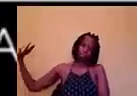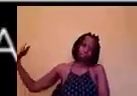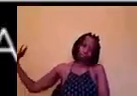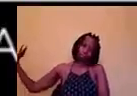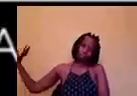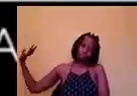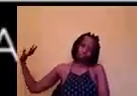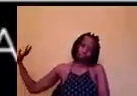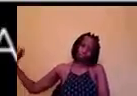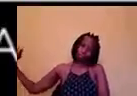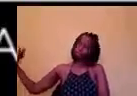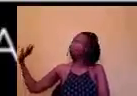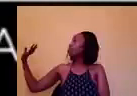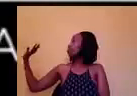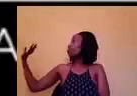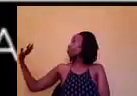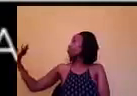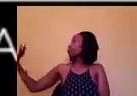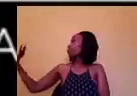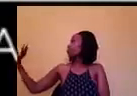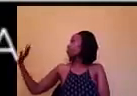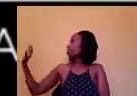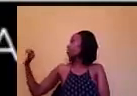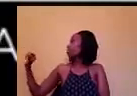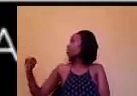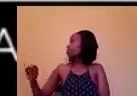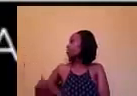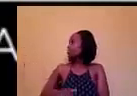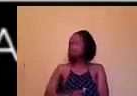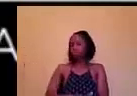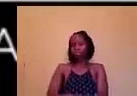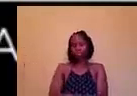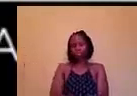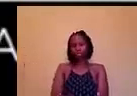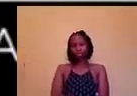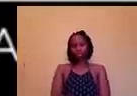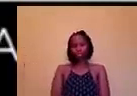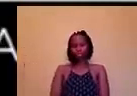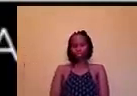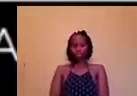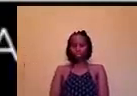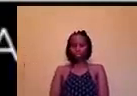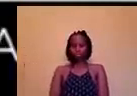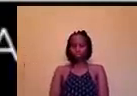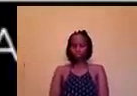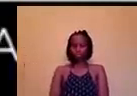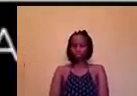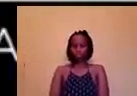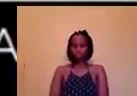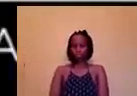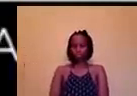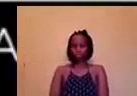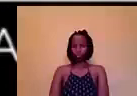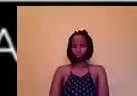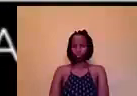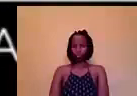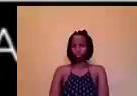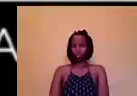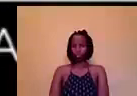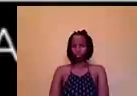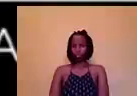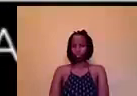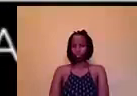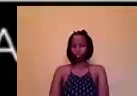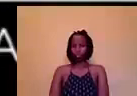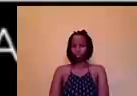it's about, what the content is, and so forth. So a cover page, while it's compulsory for written